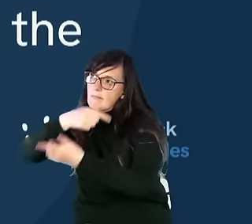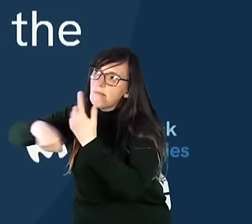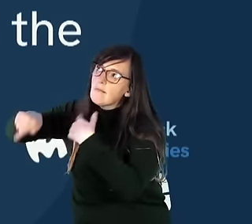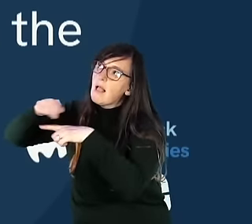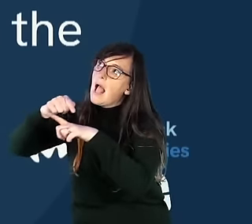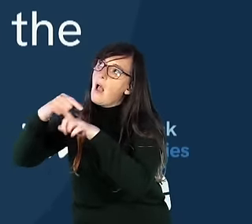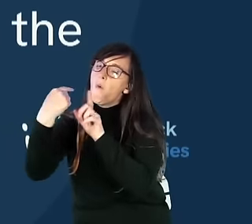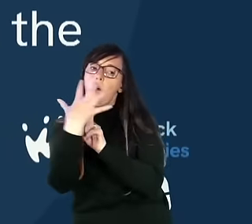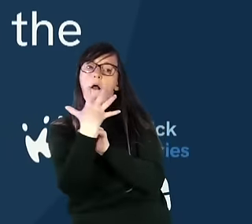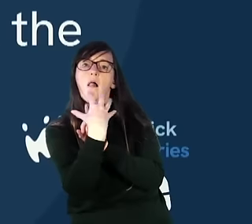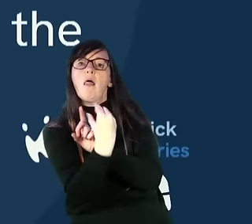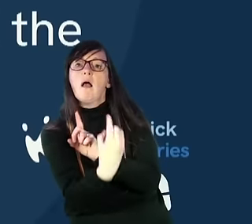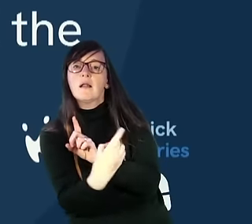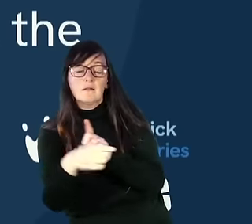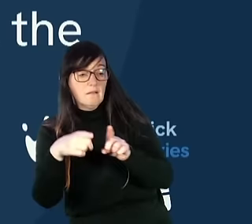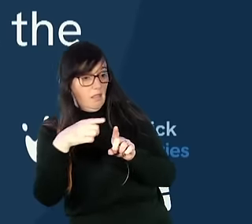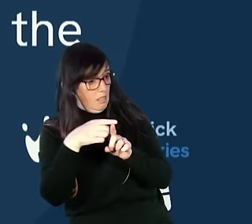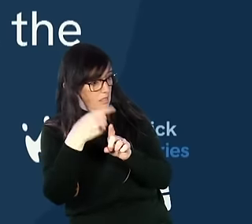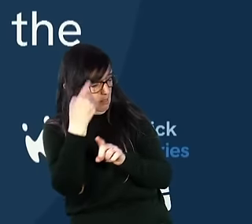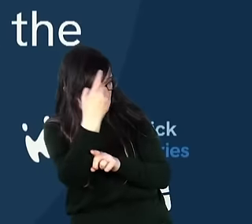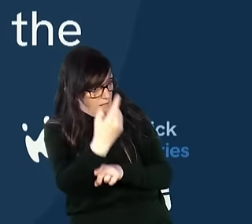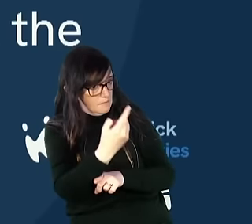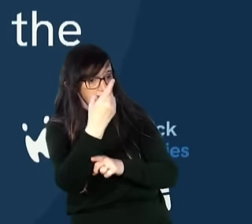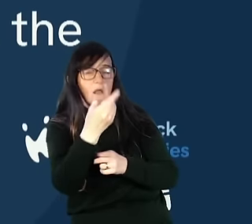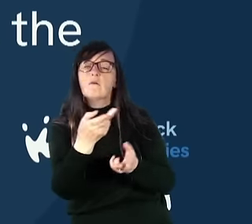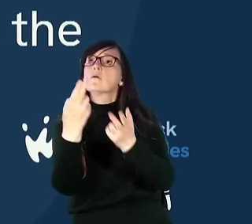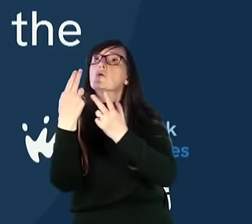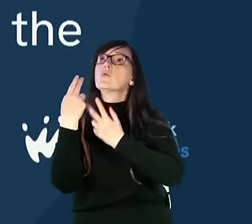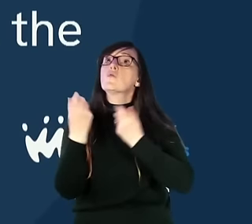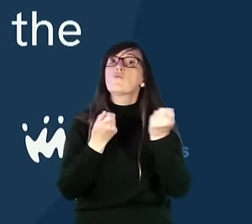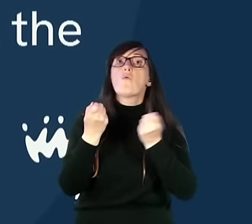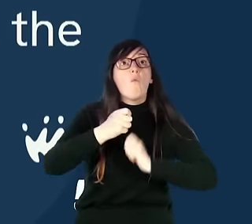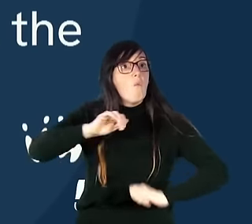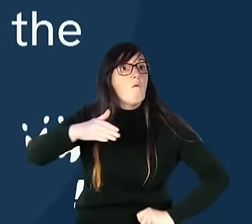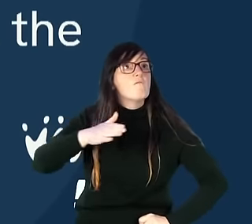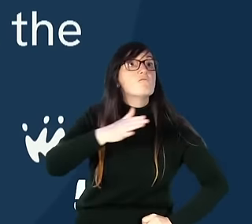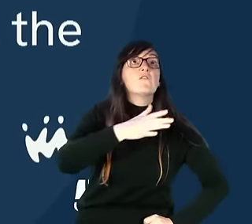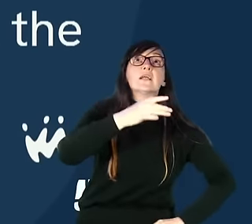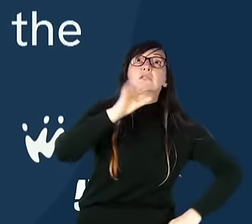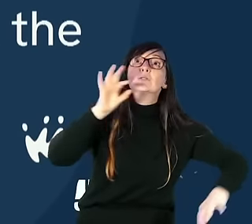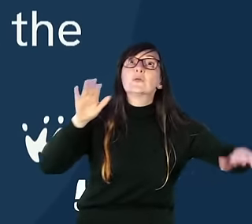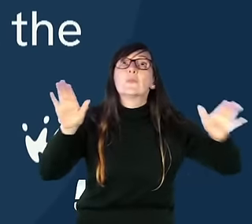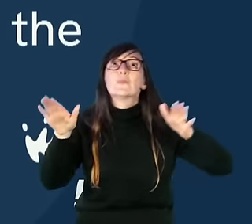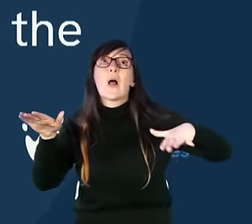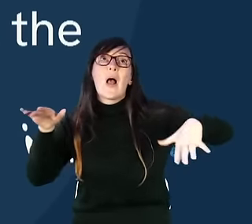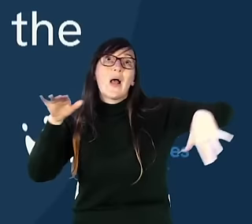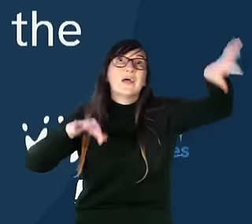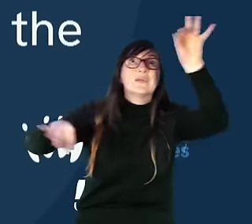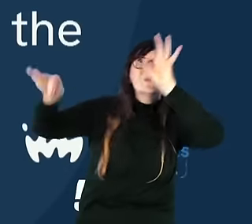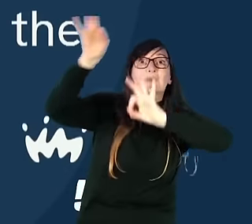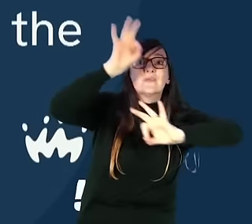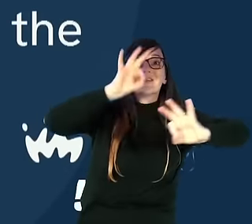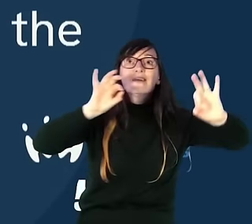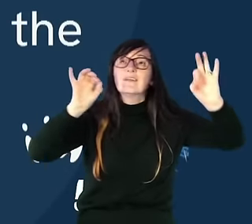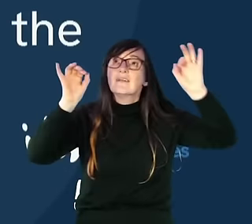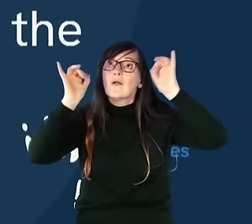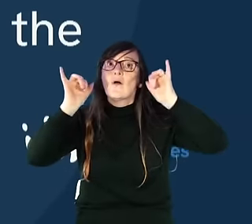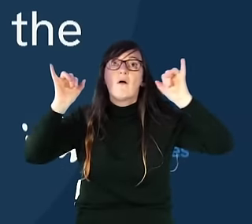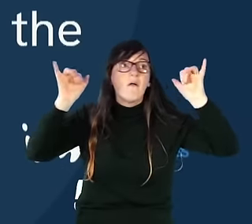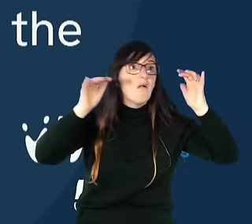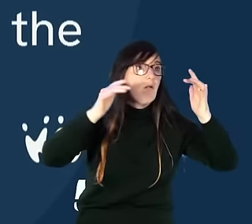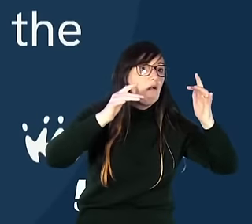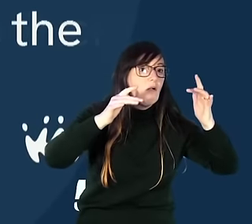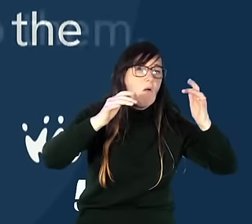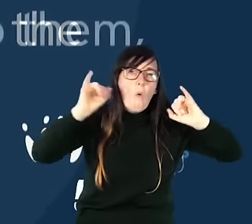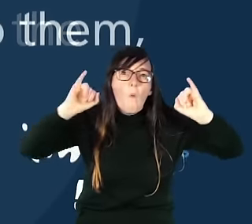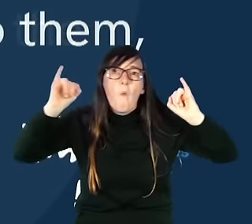may rule over the fish in the sea and the birds in the sky, over the livestock and all the wild animals,